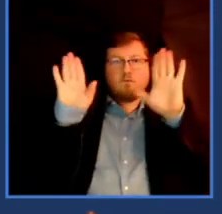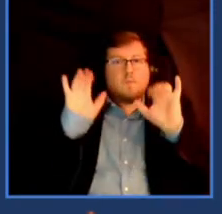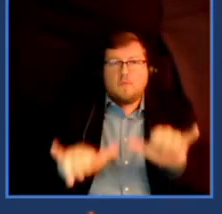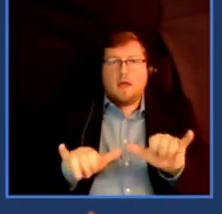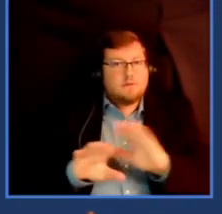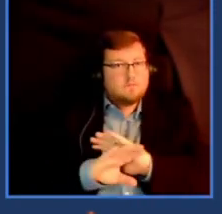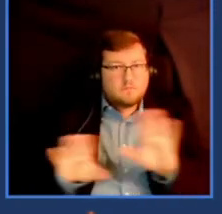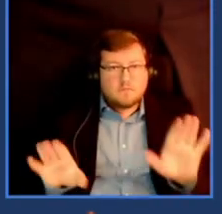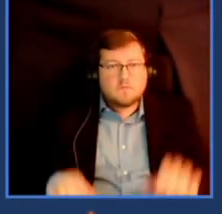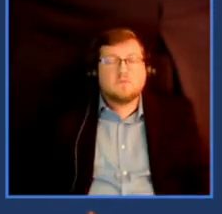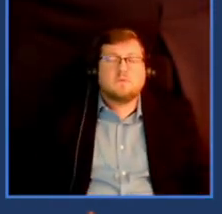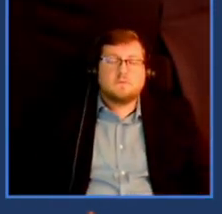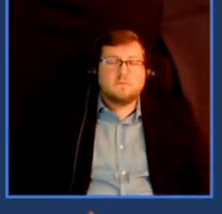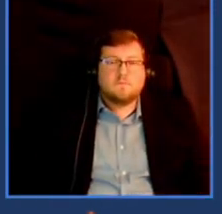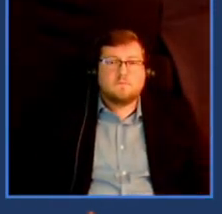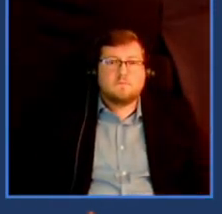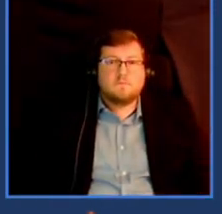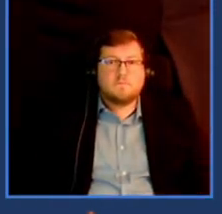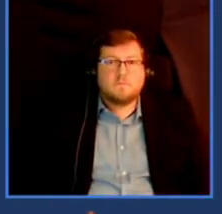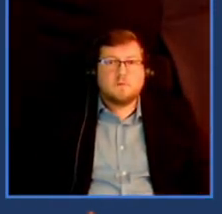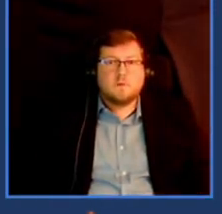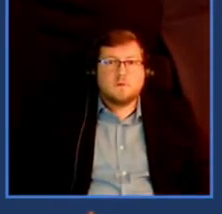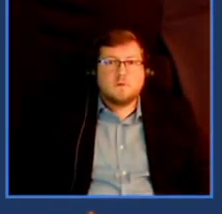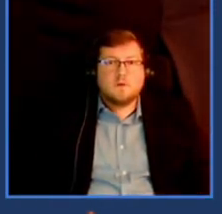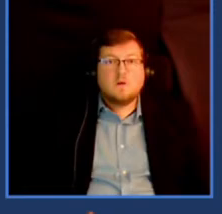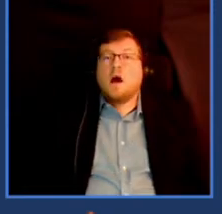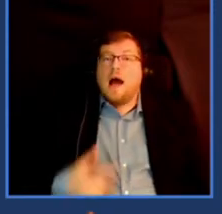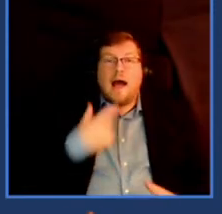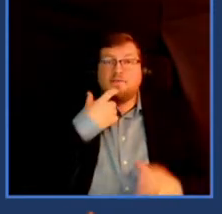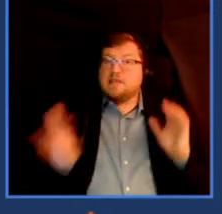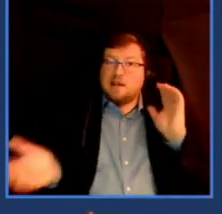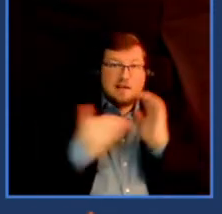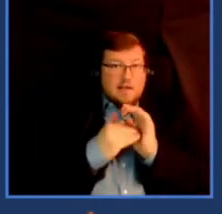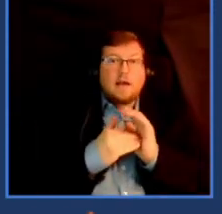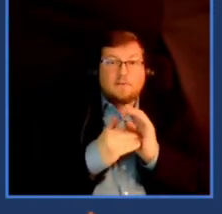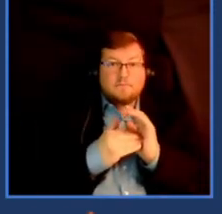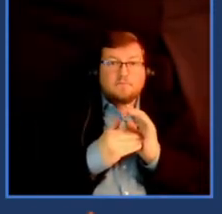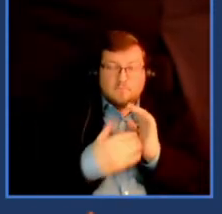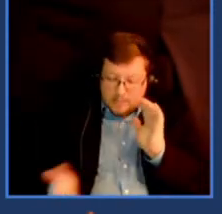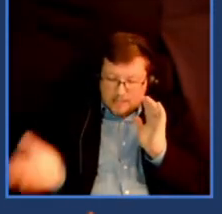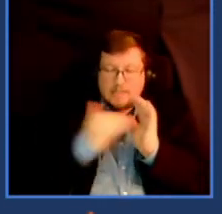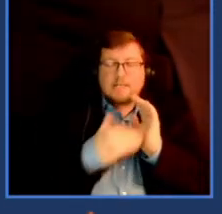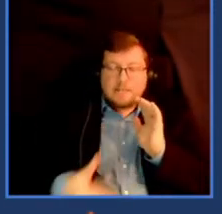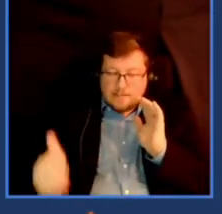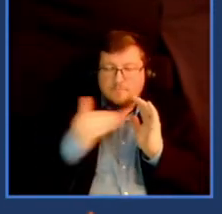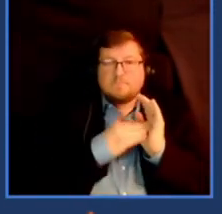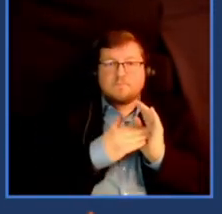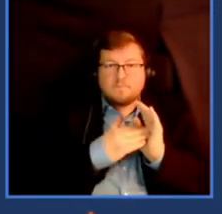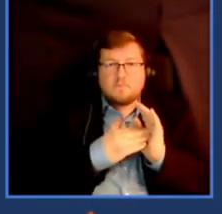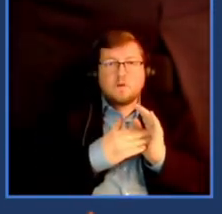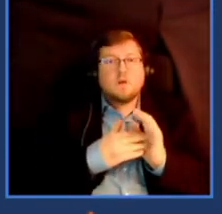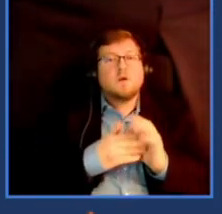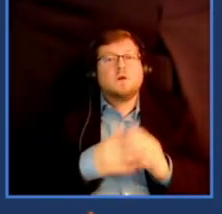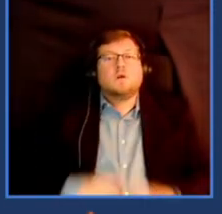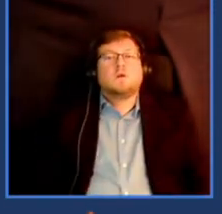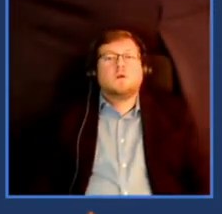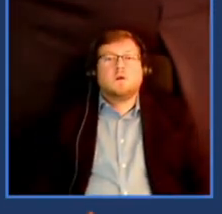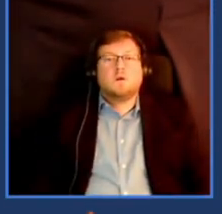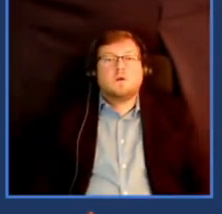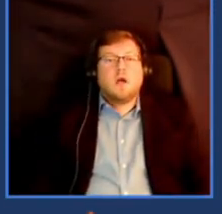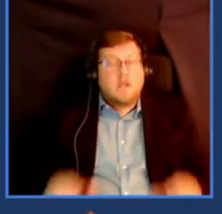Look, folks, I've said many times, and I'll say it here again. There's nothing, and I say this